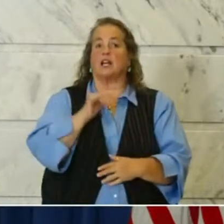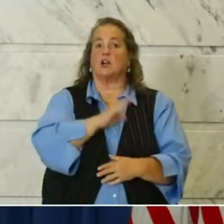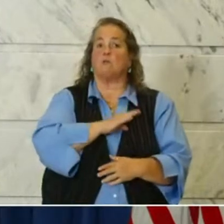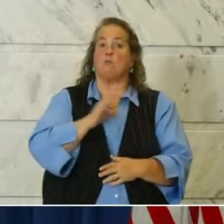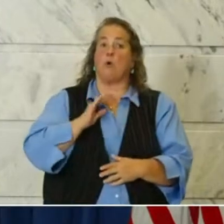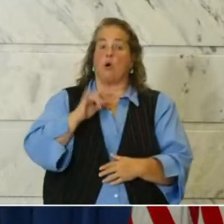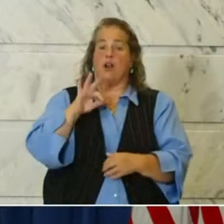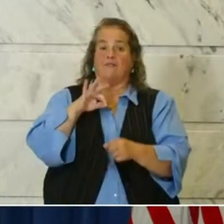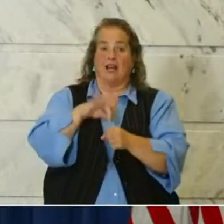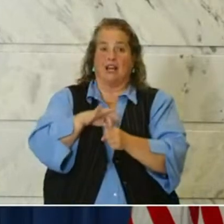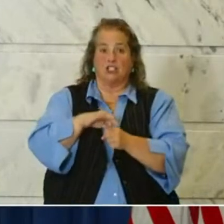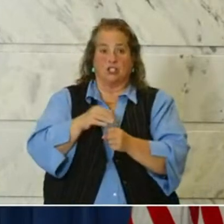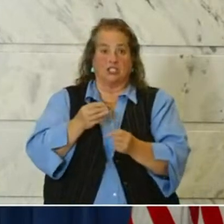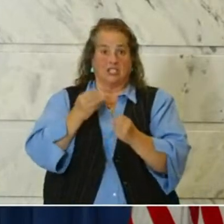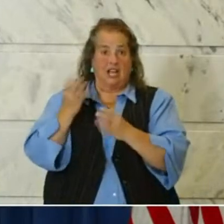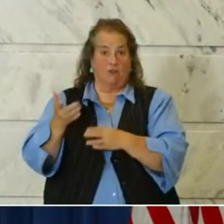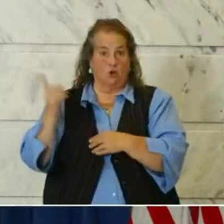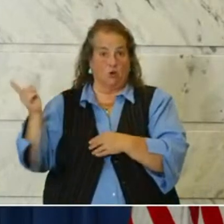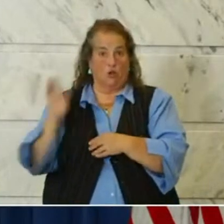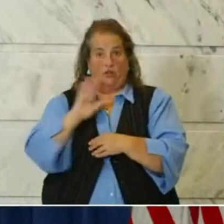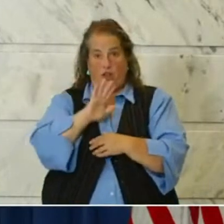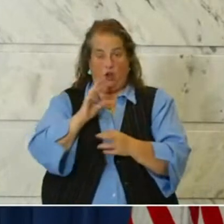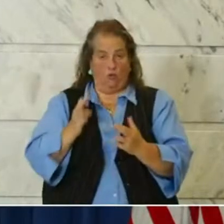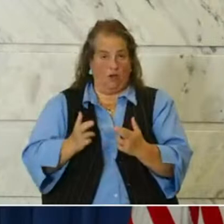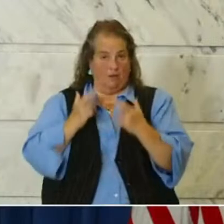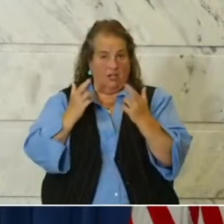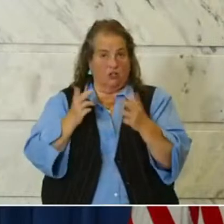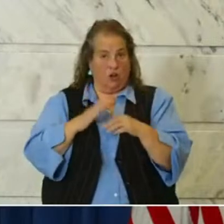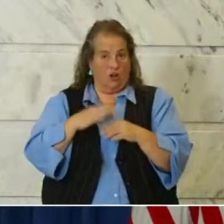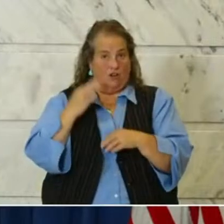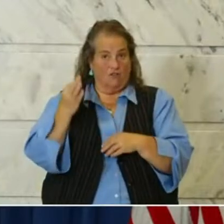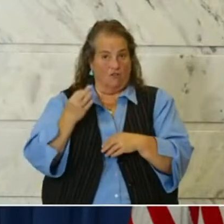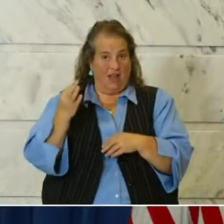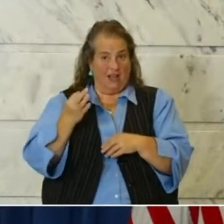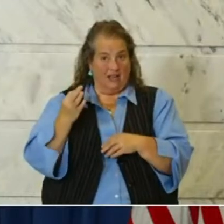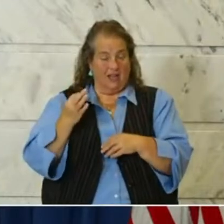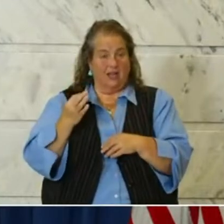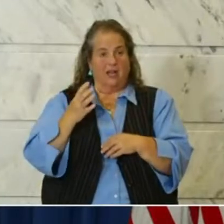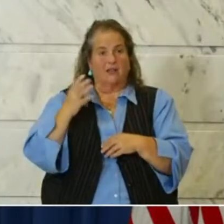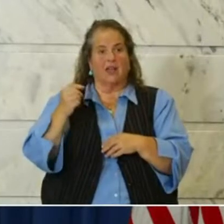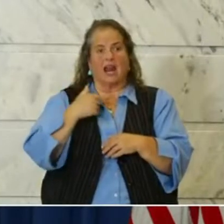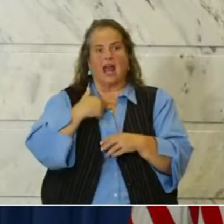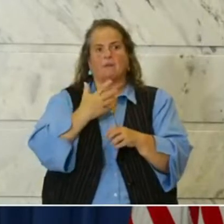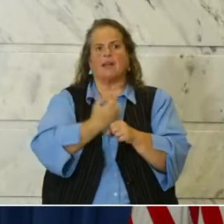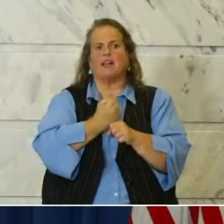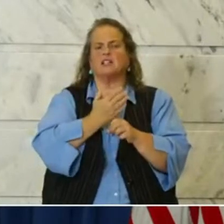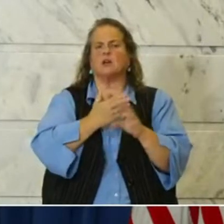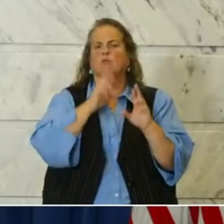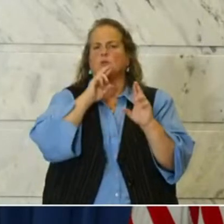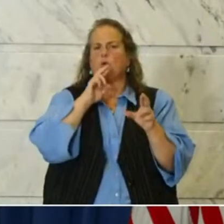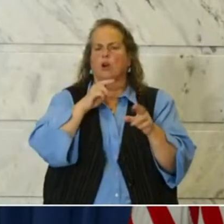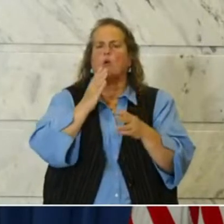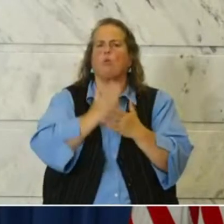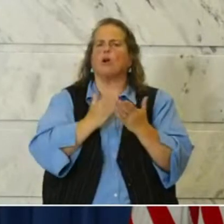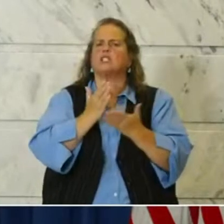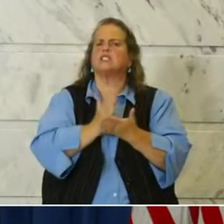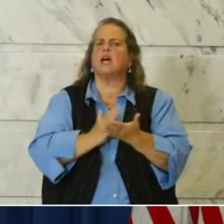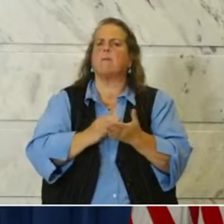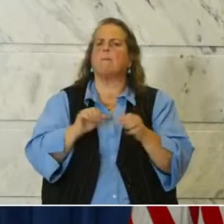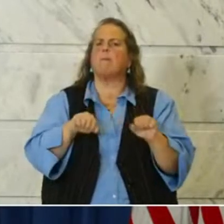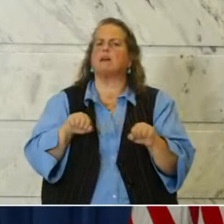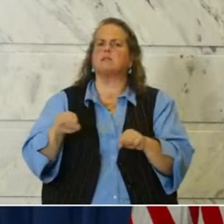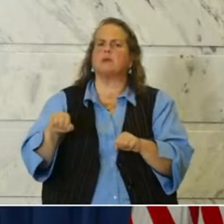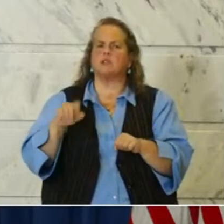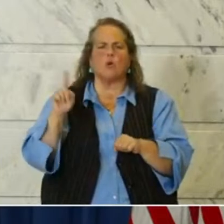their recommendations on Friday. I've been given a list I'll be reporting on at 5:30 about what are some of those possibilities. Where